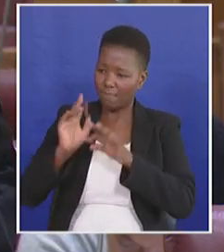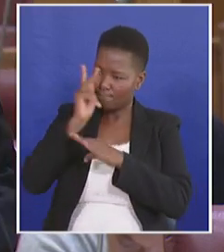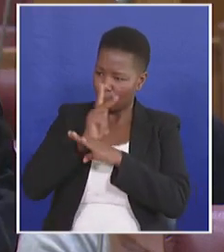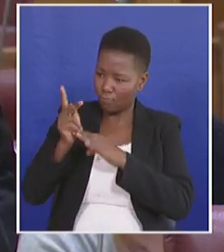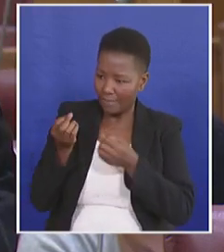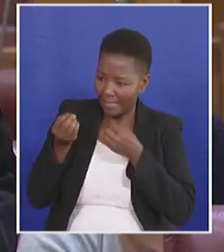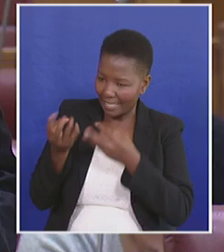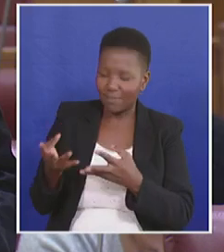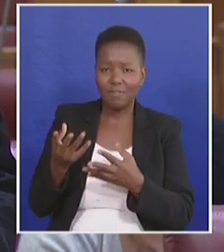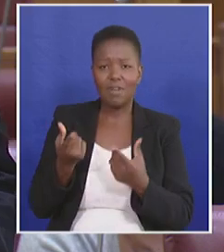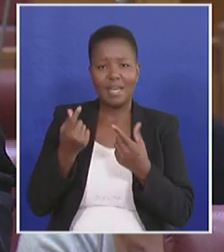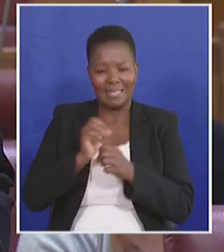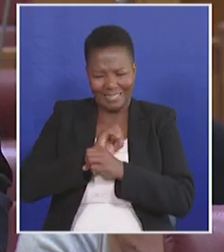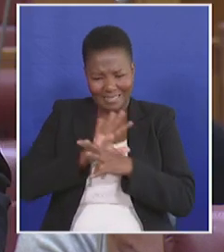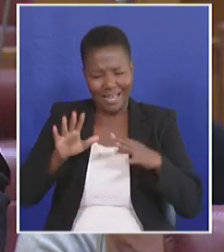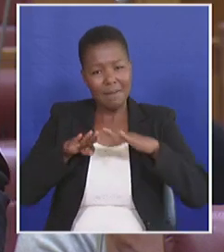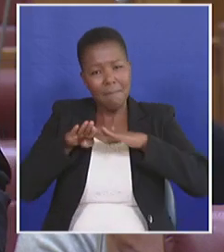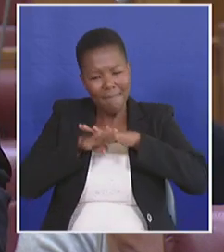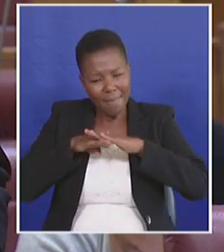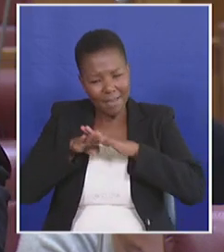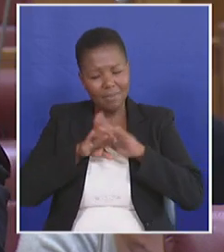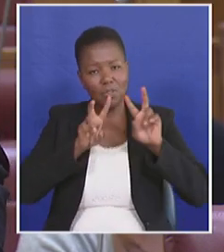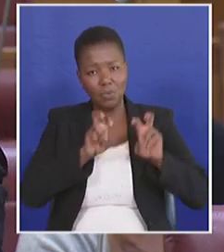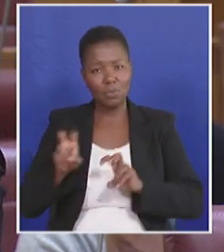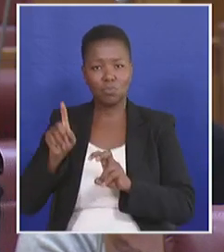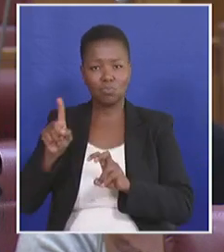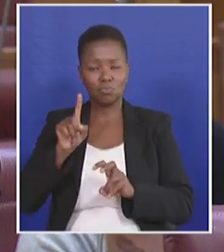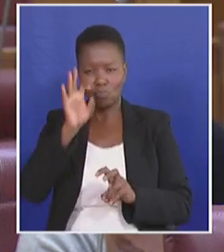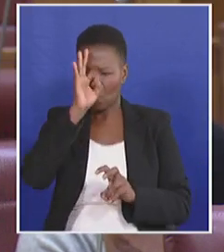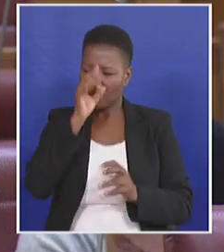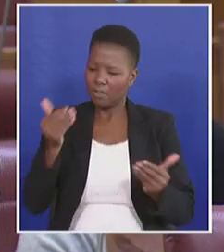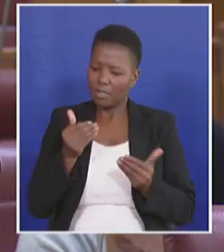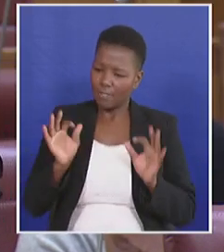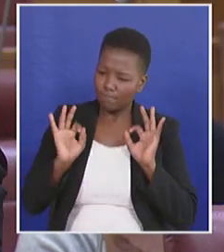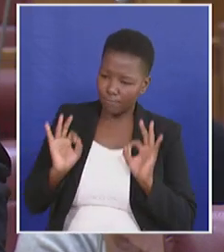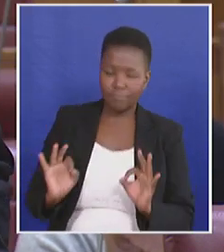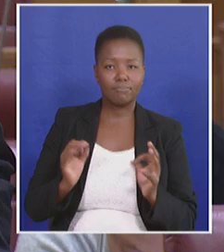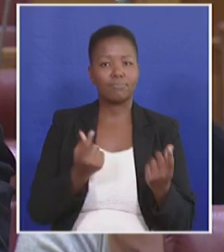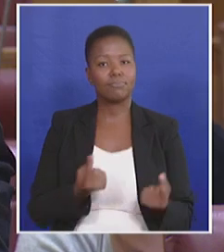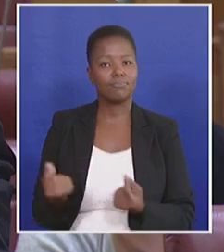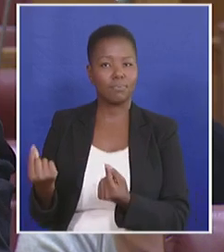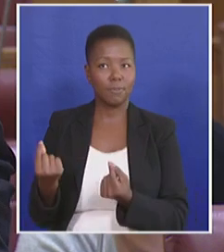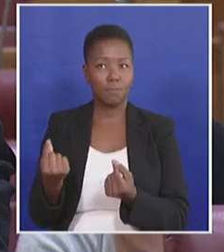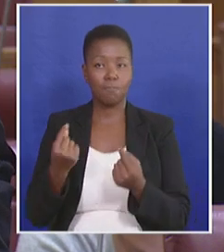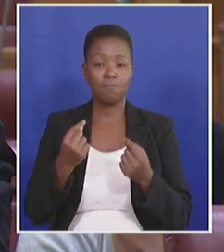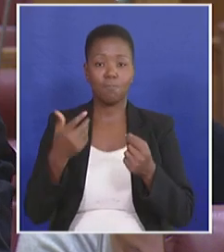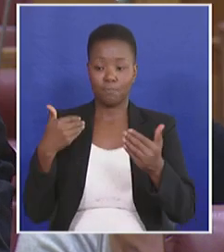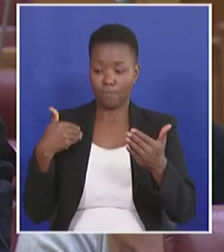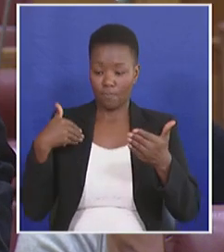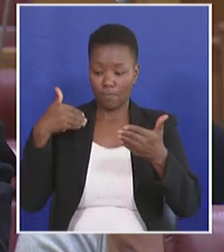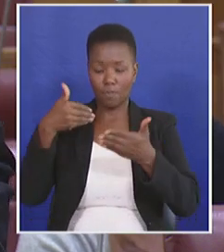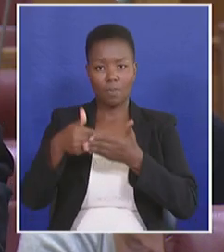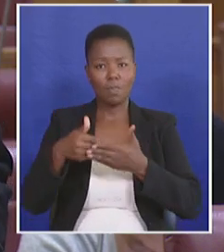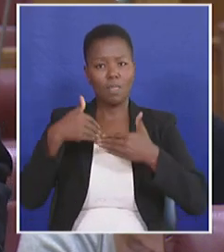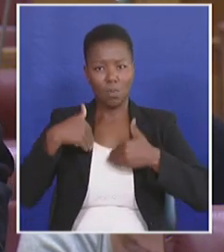policing approach as one of the strategies to deliver SAP's constitutional mandate. Through our internal assessment of